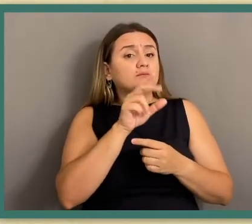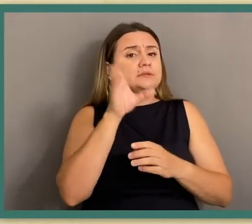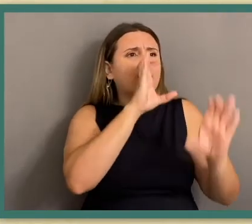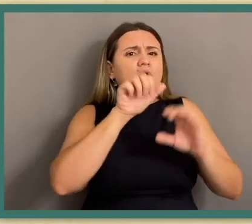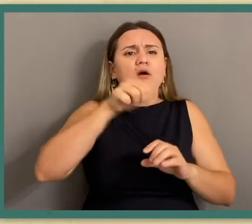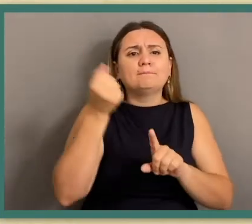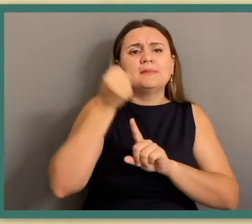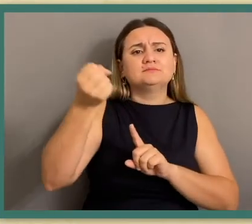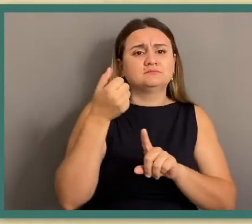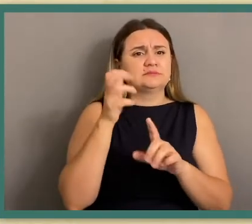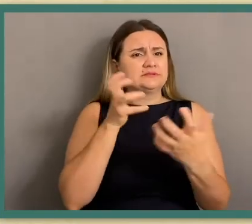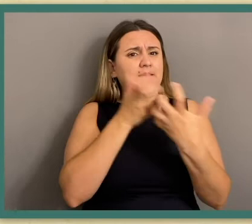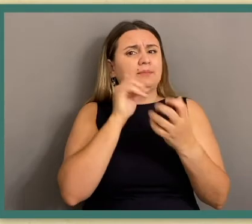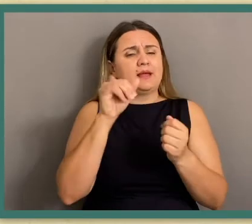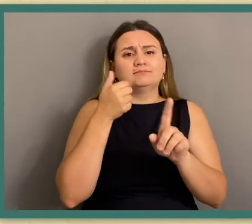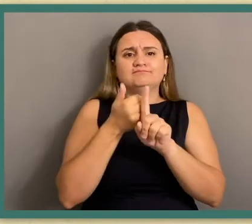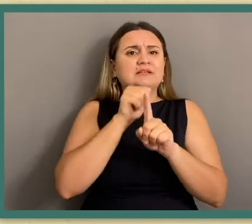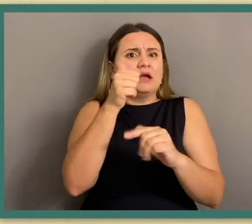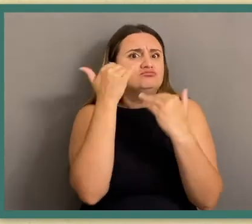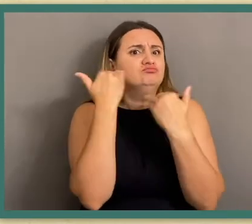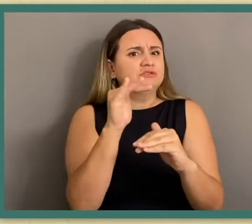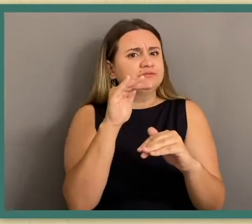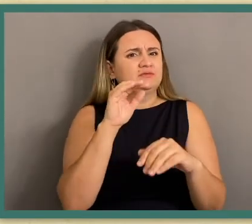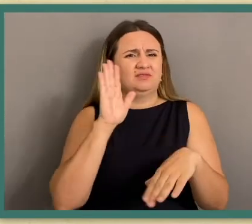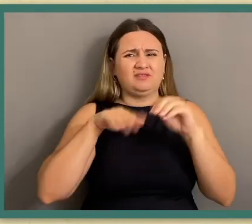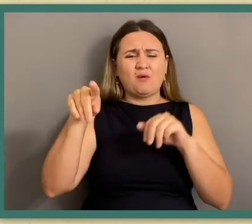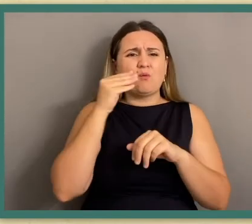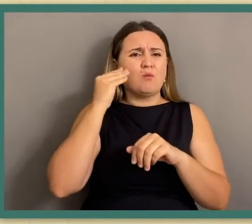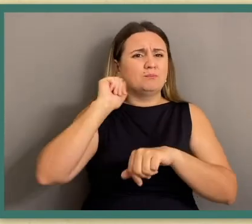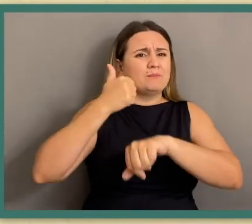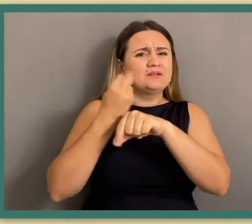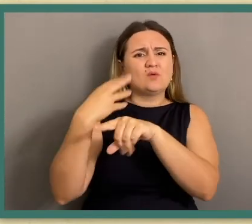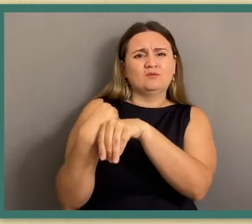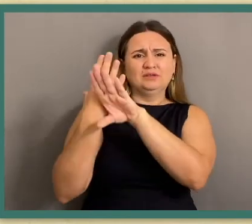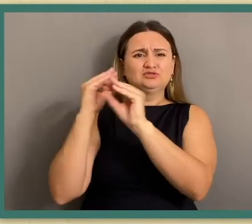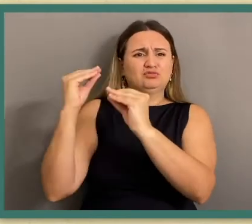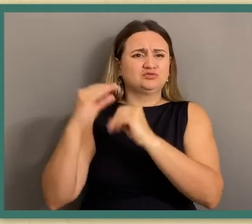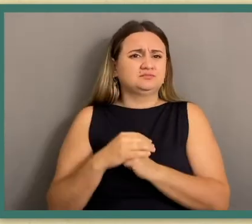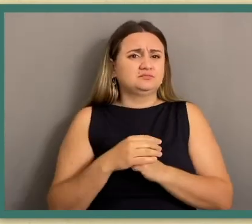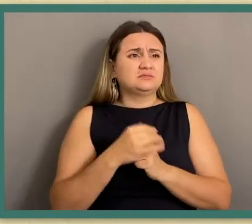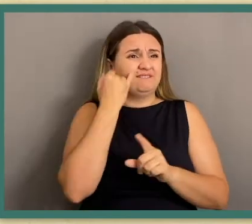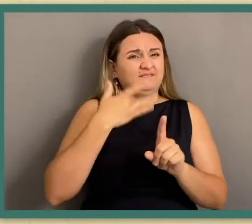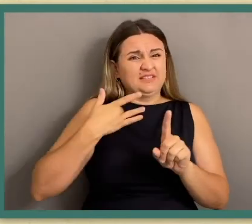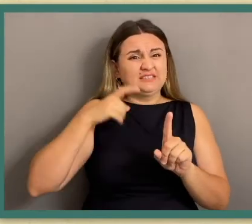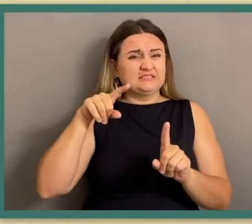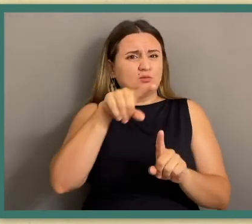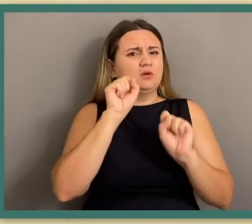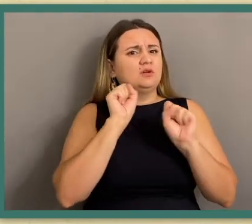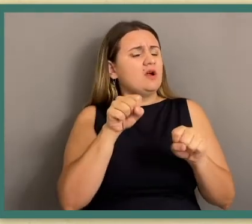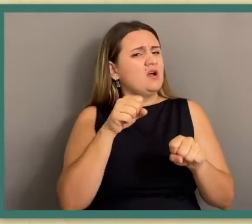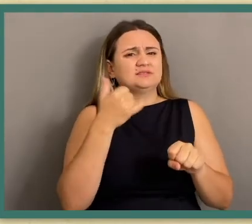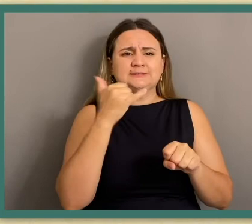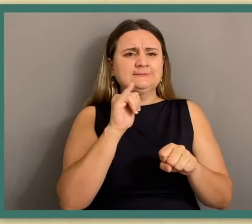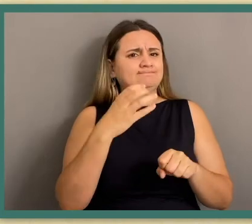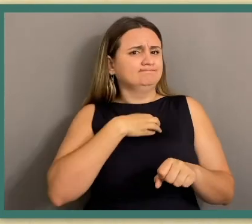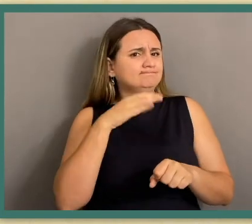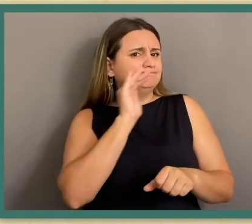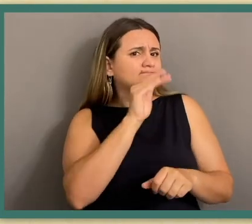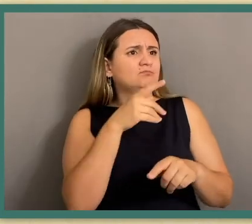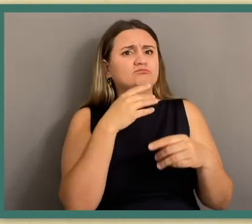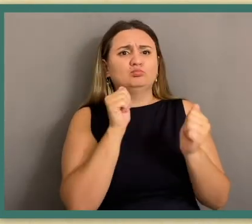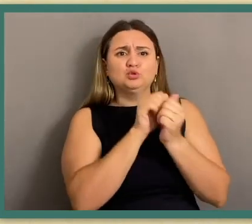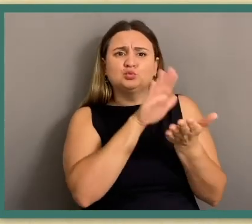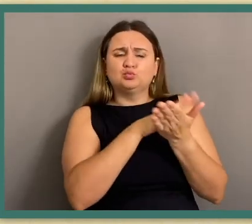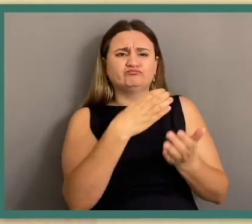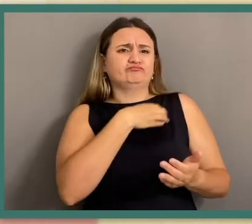are less restrictive than home-based or virtual instruction. If necessary, you can pursue dispute resolution with the school. If